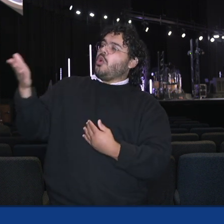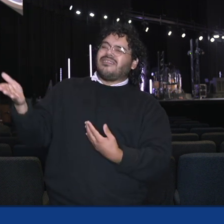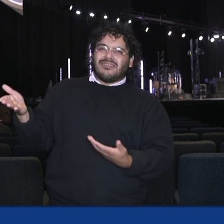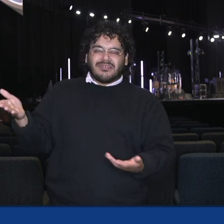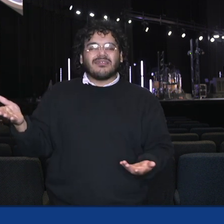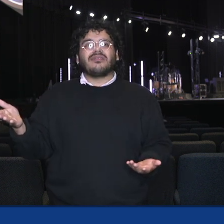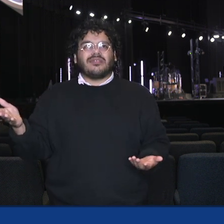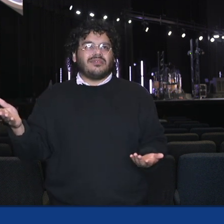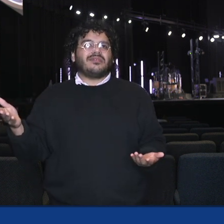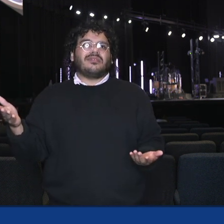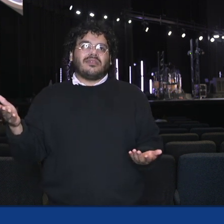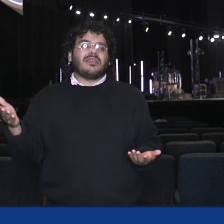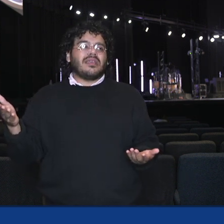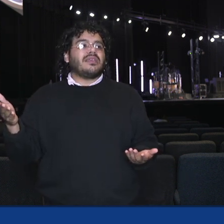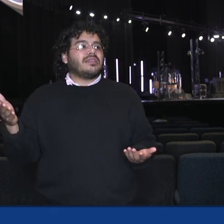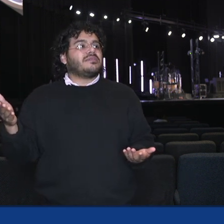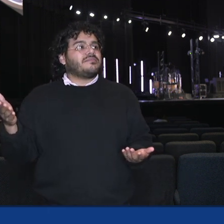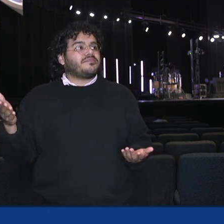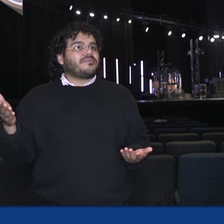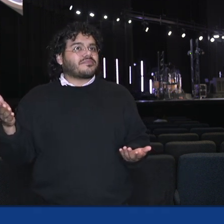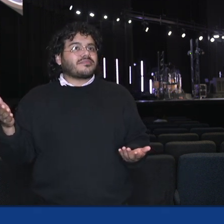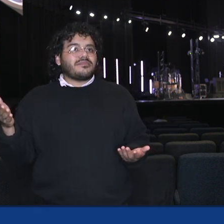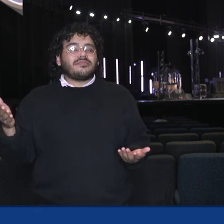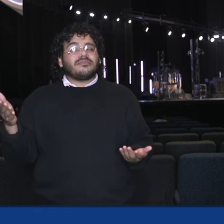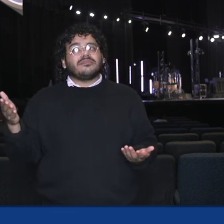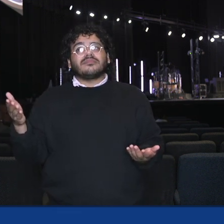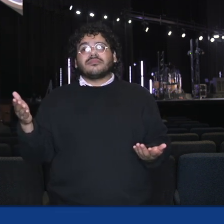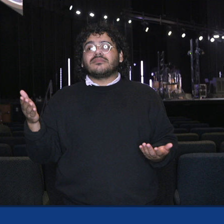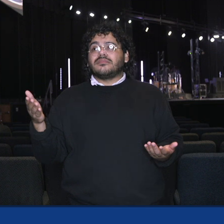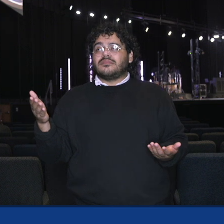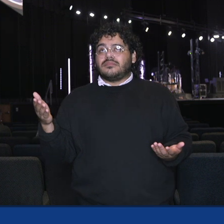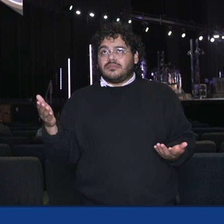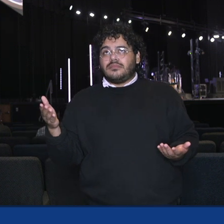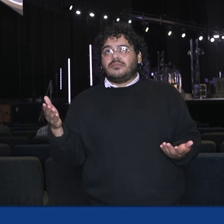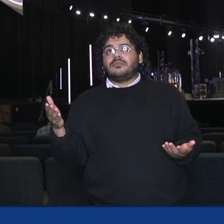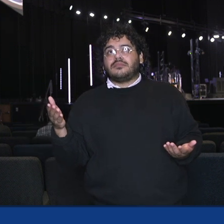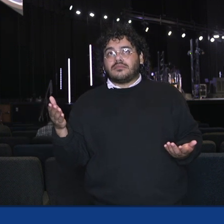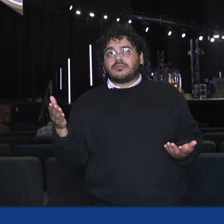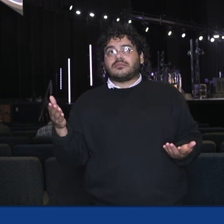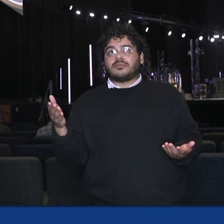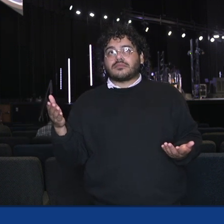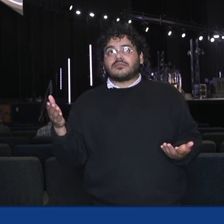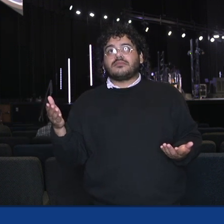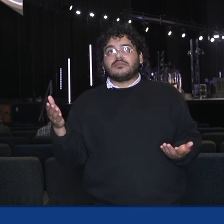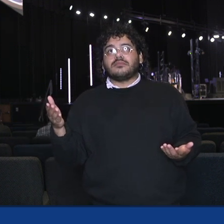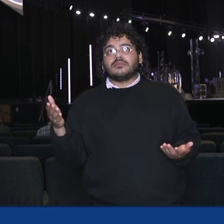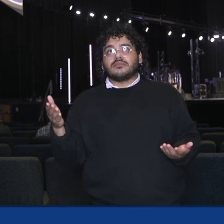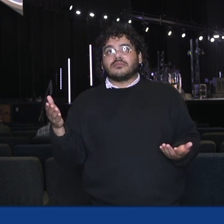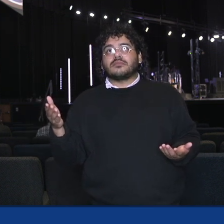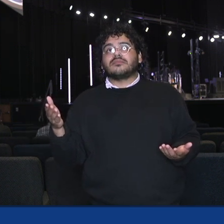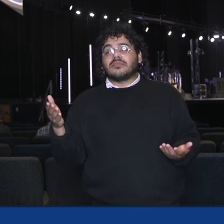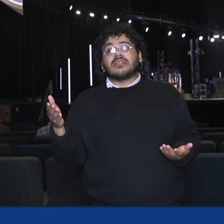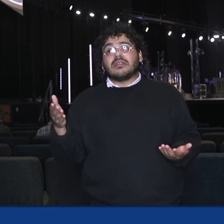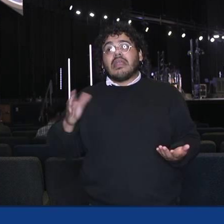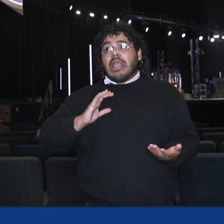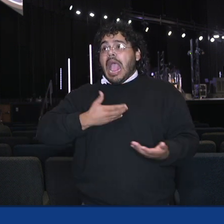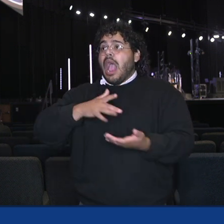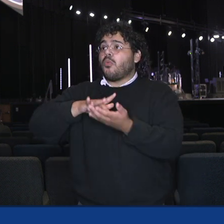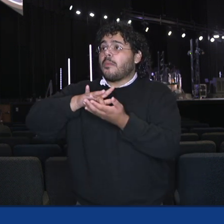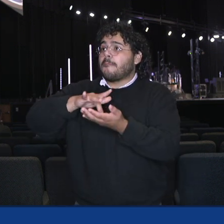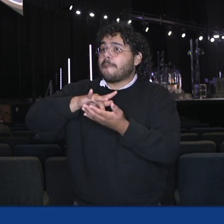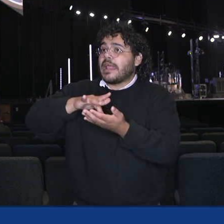my friends, we are foolish if we do not think that the kind of medical management that we can receive is not the grace of God for